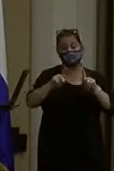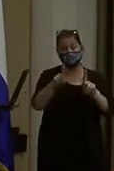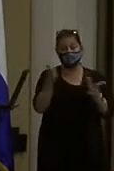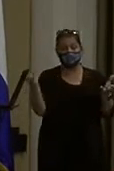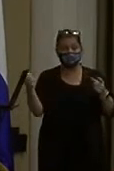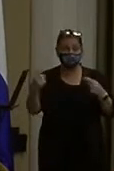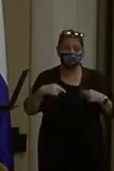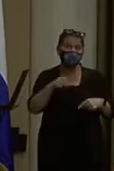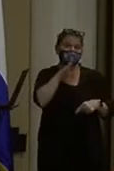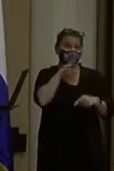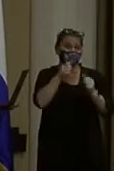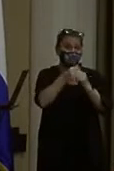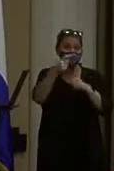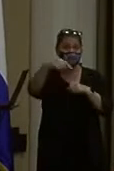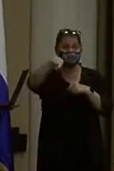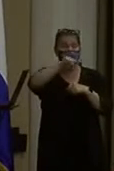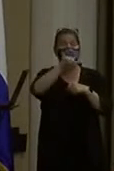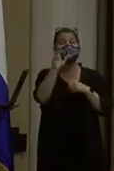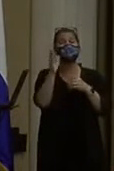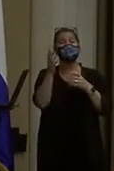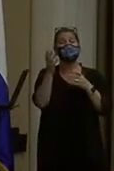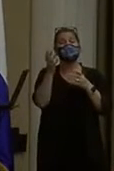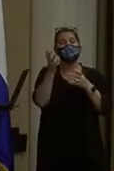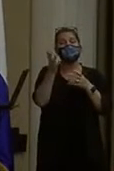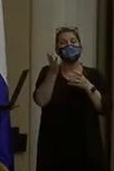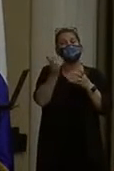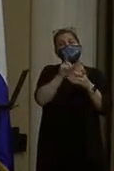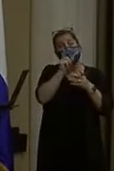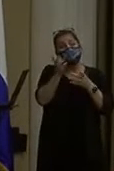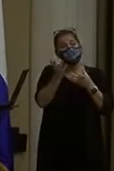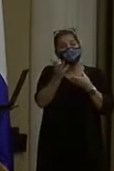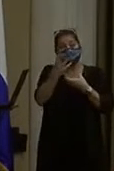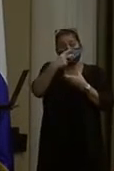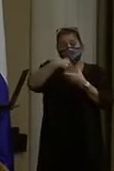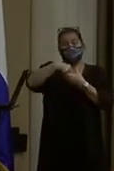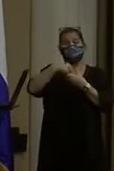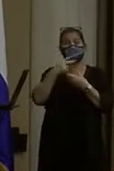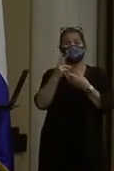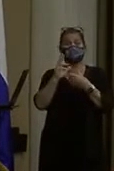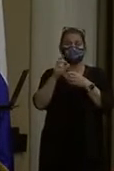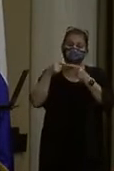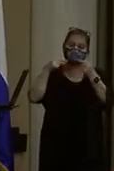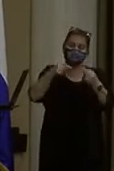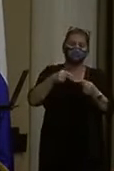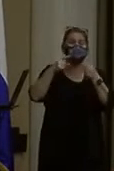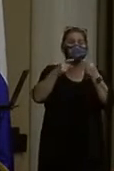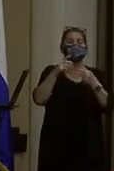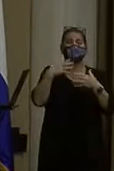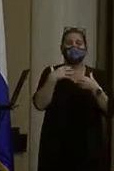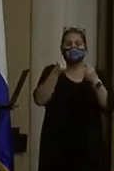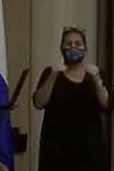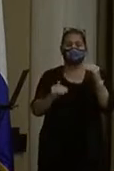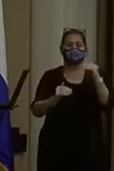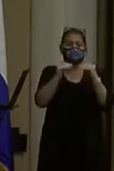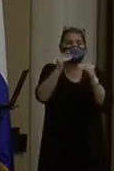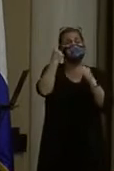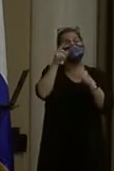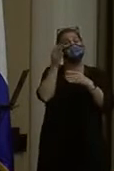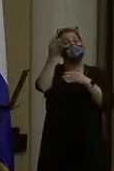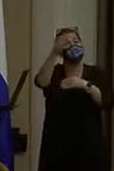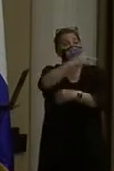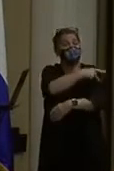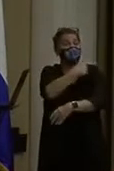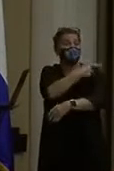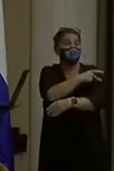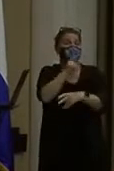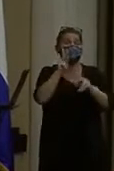opportunity, for becoming part of the struggle, essentially, right? To advance health equity for your future patients and the